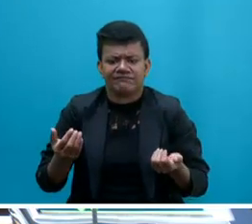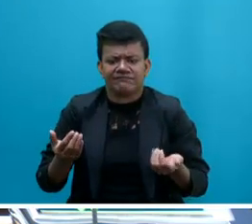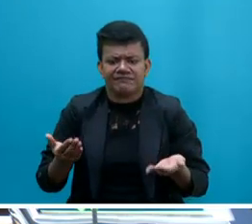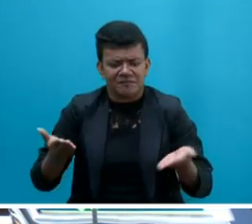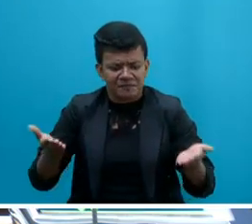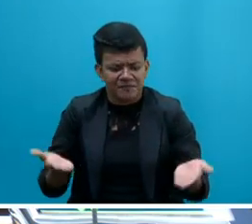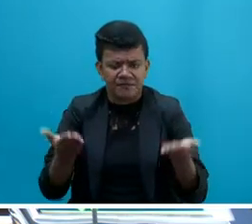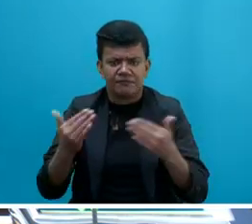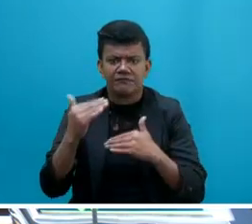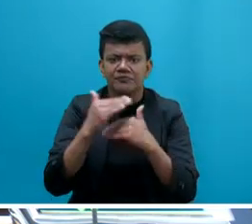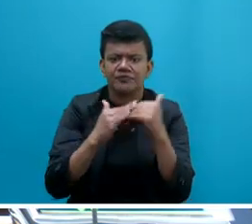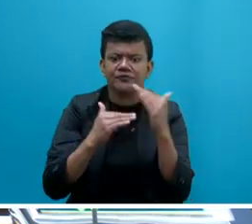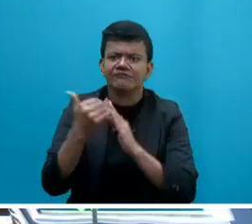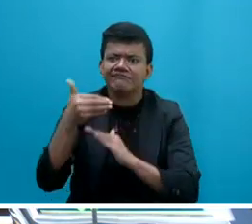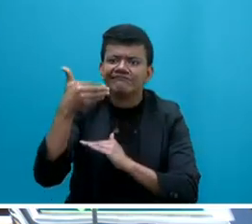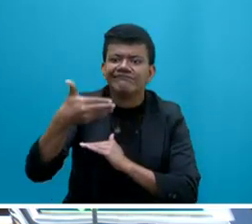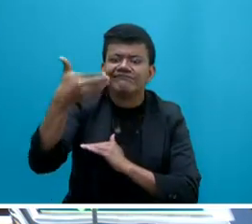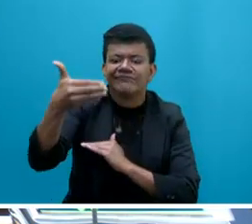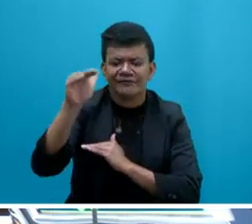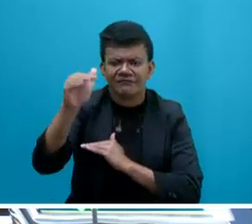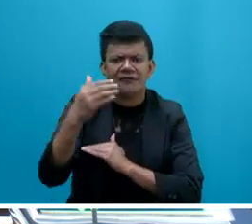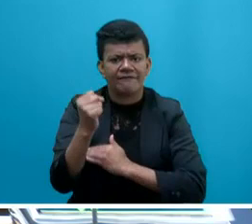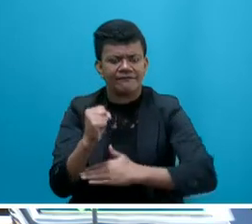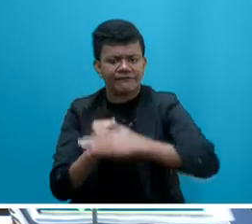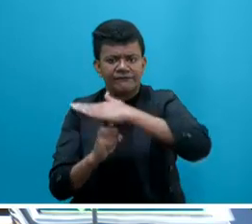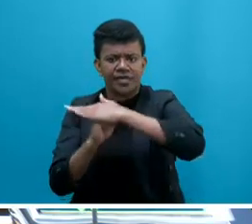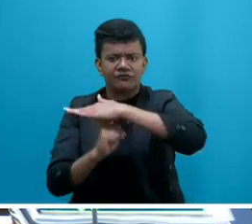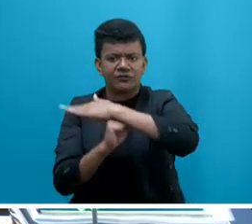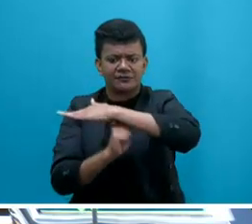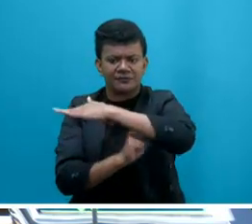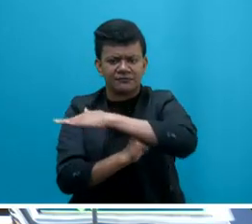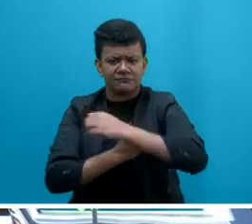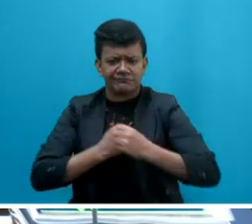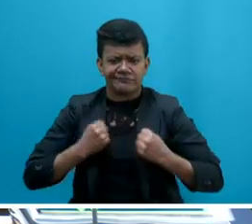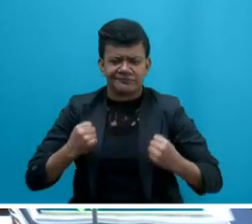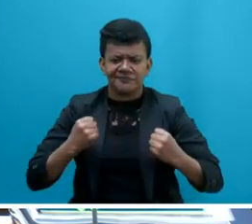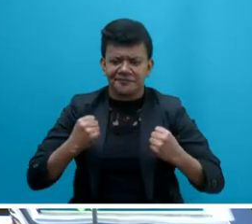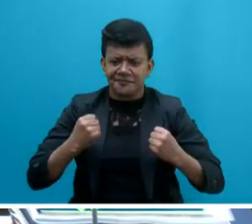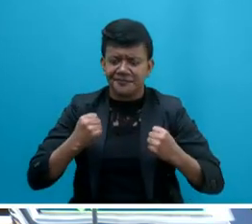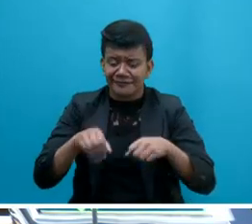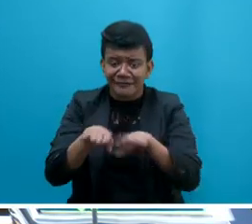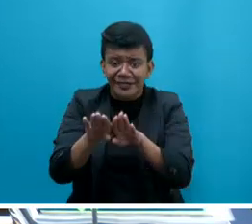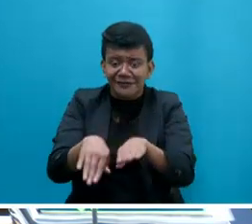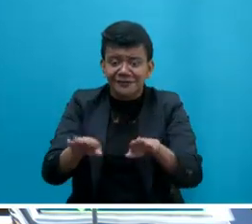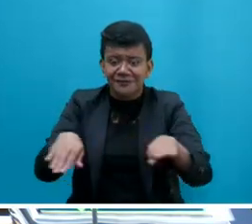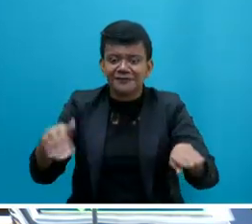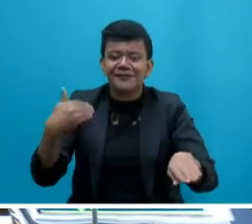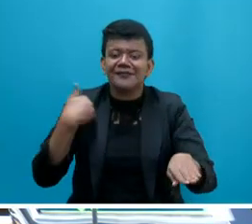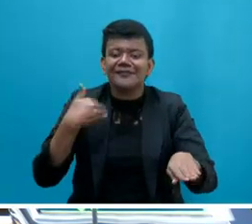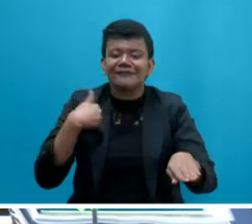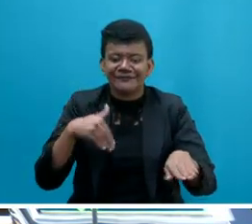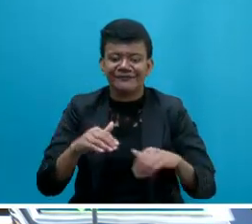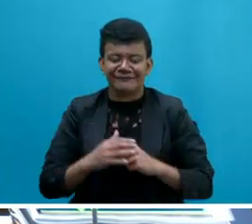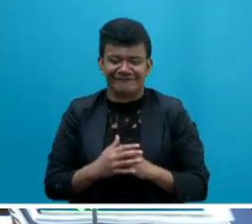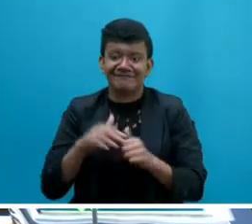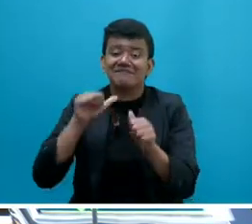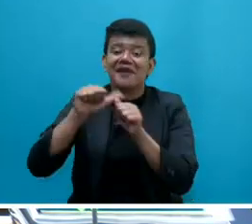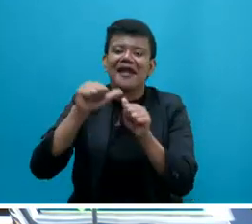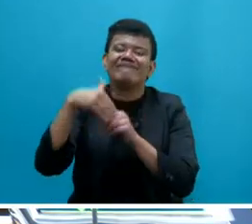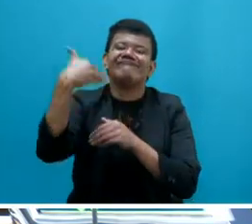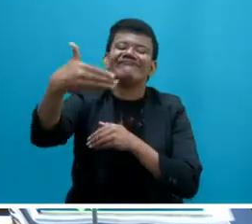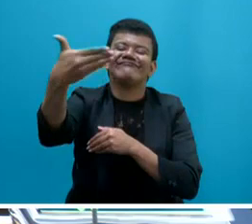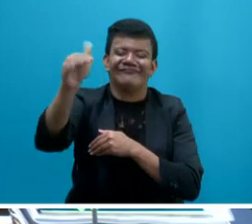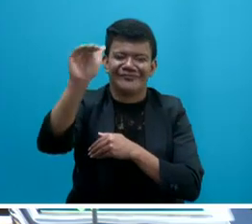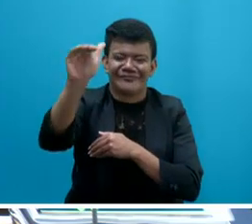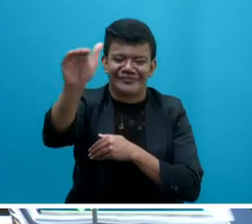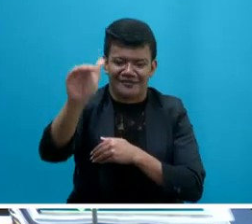setting in place foundation stones that will enable our children to live in a better Fiji. To this effect,